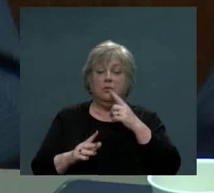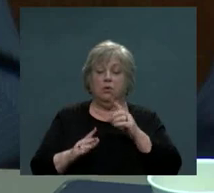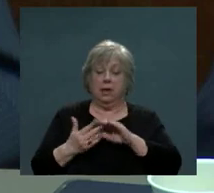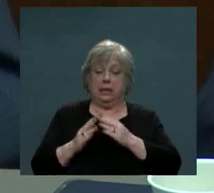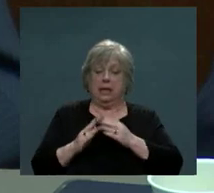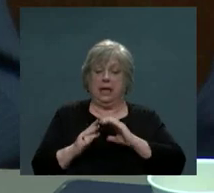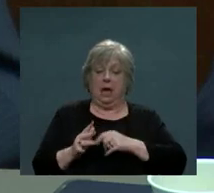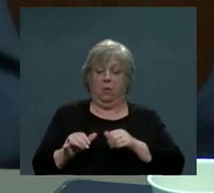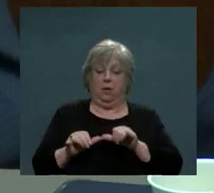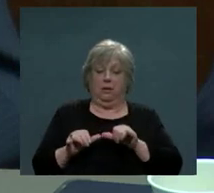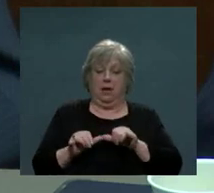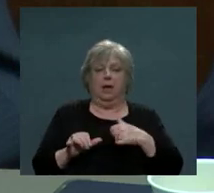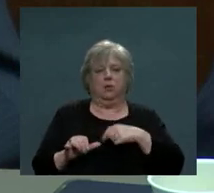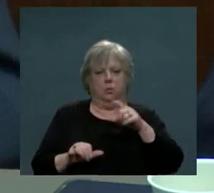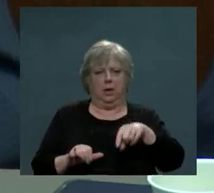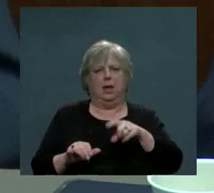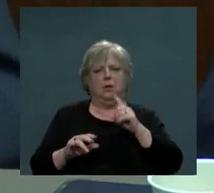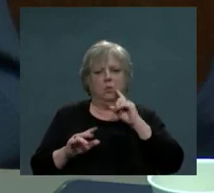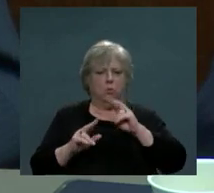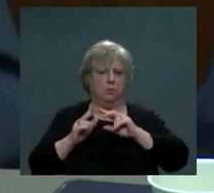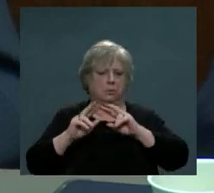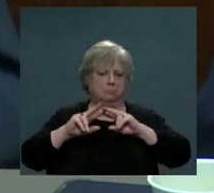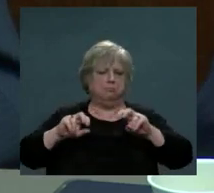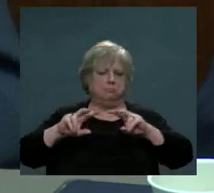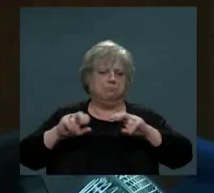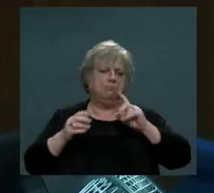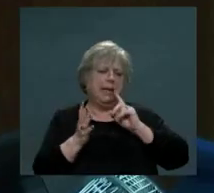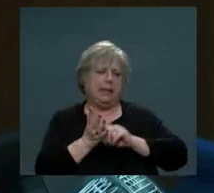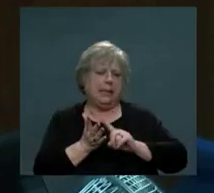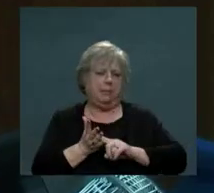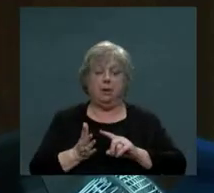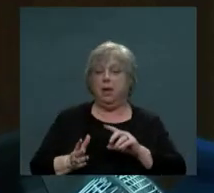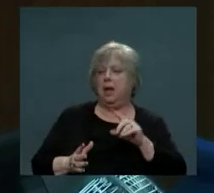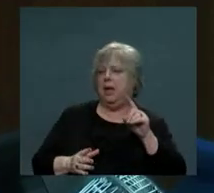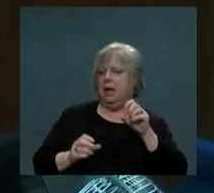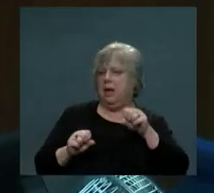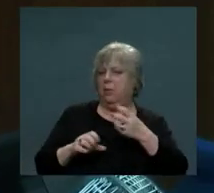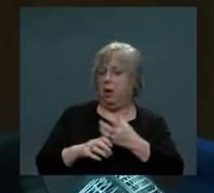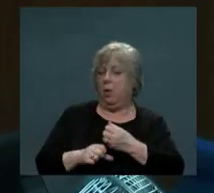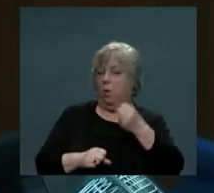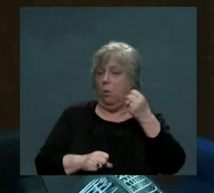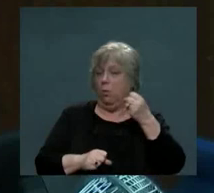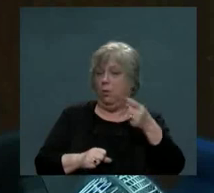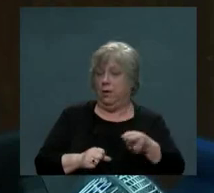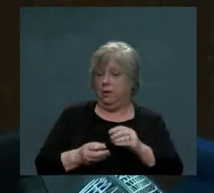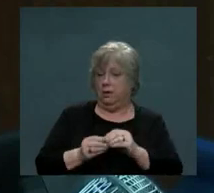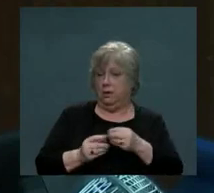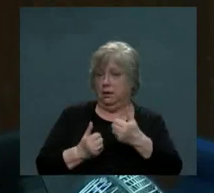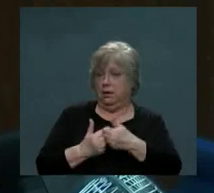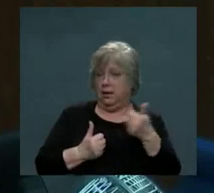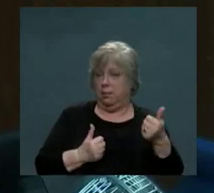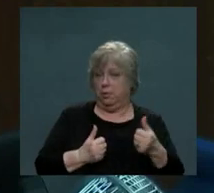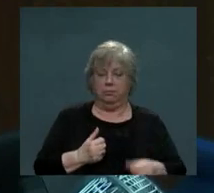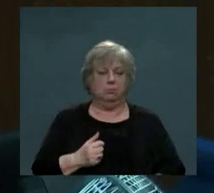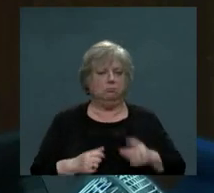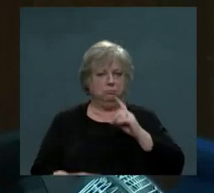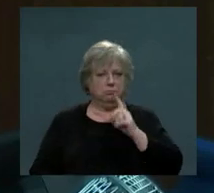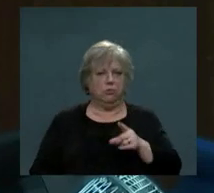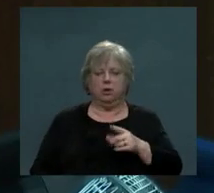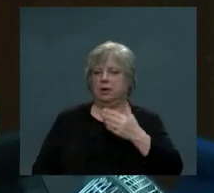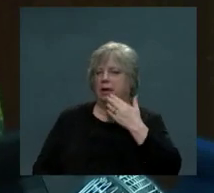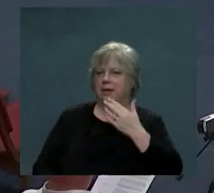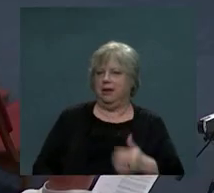that we really need to examine. Mr. Mayor, can we hold this item separate? Certainly. Thank